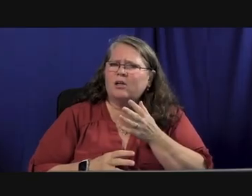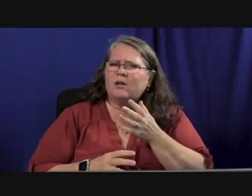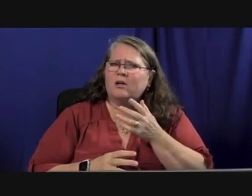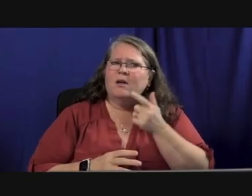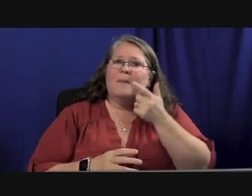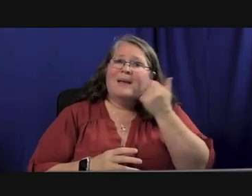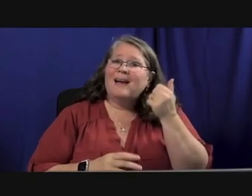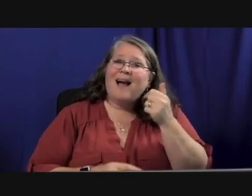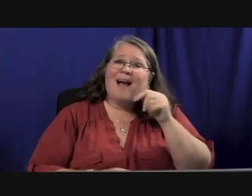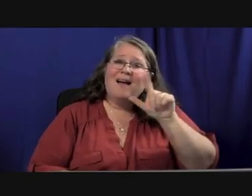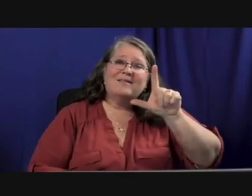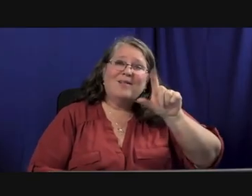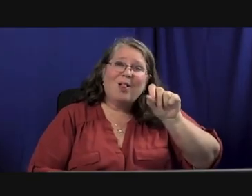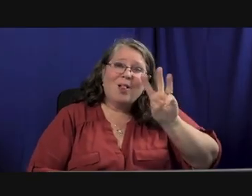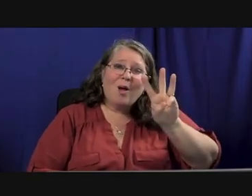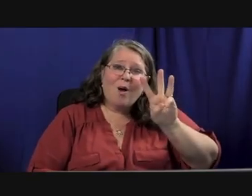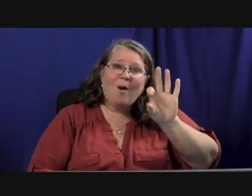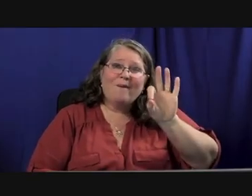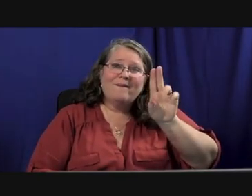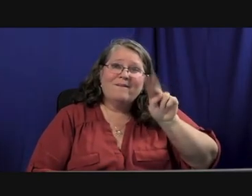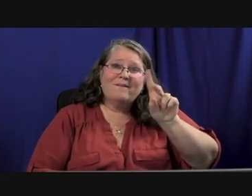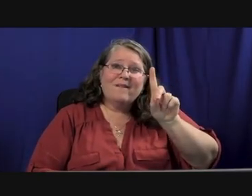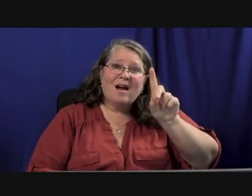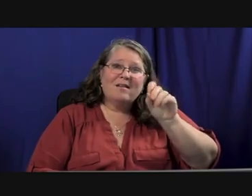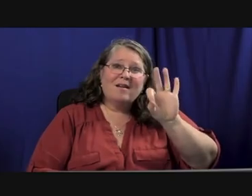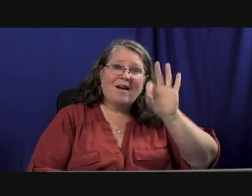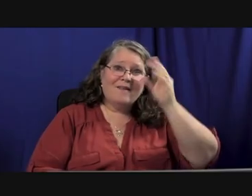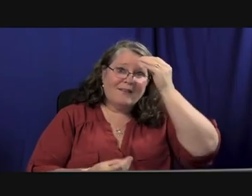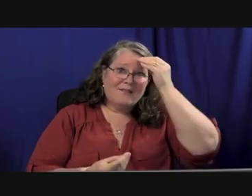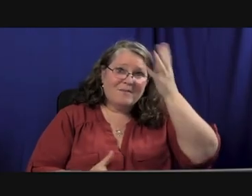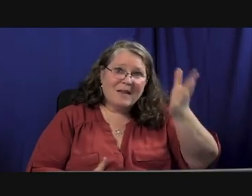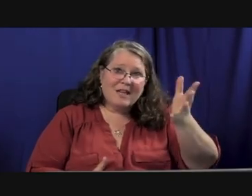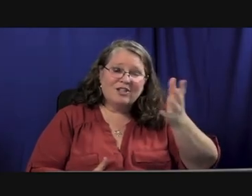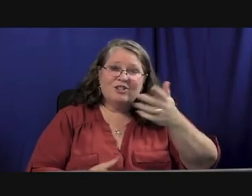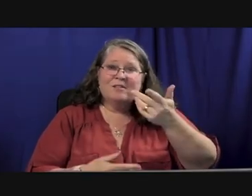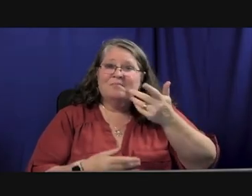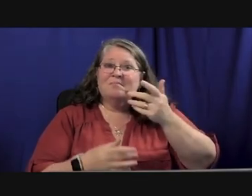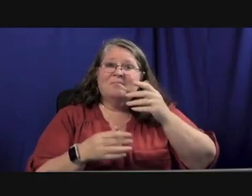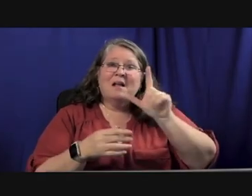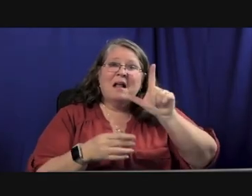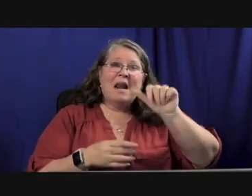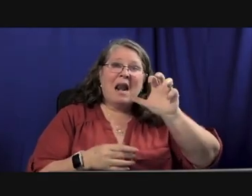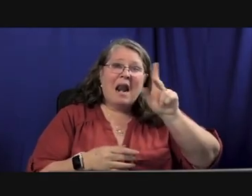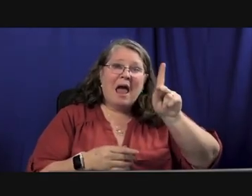Why don't they necessarily know that specific information?